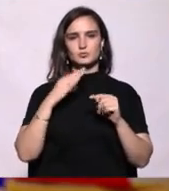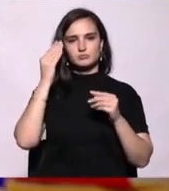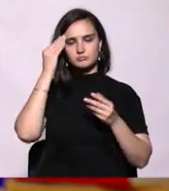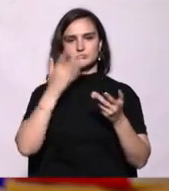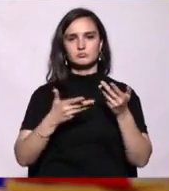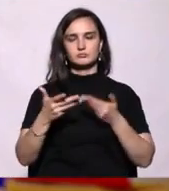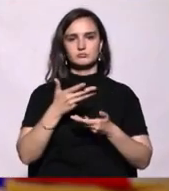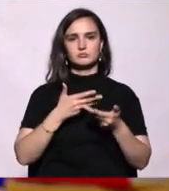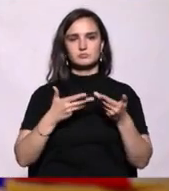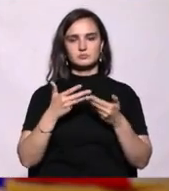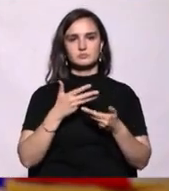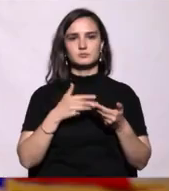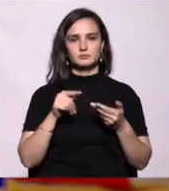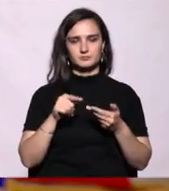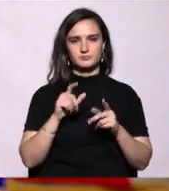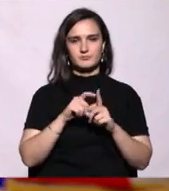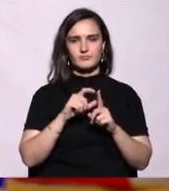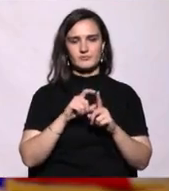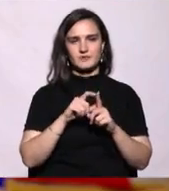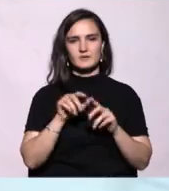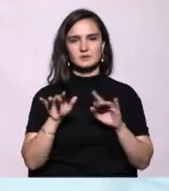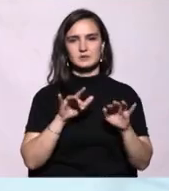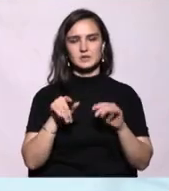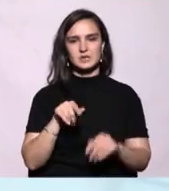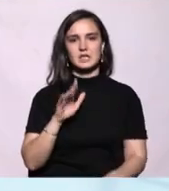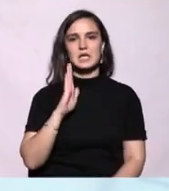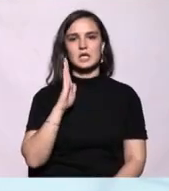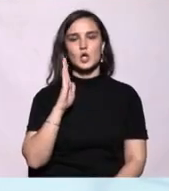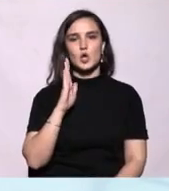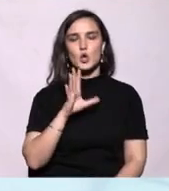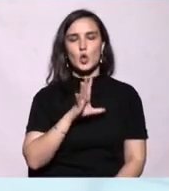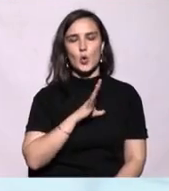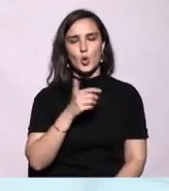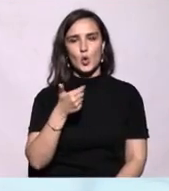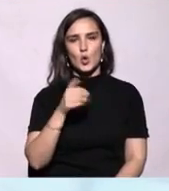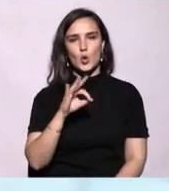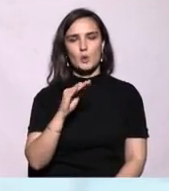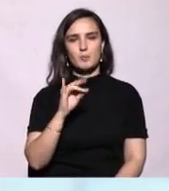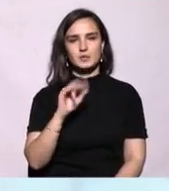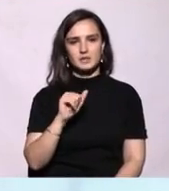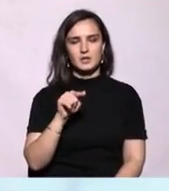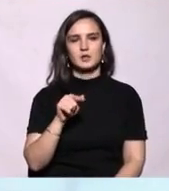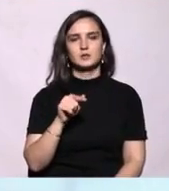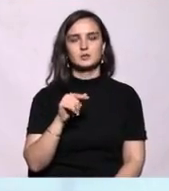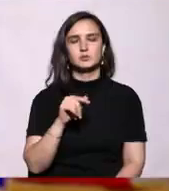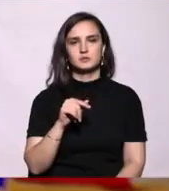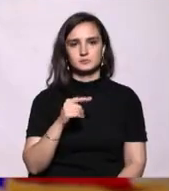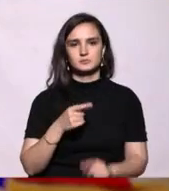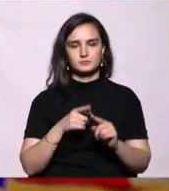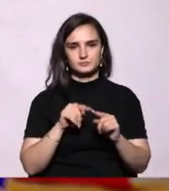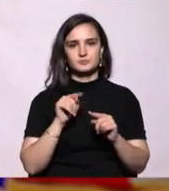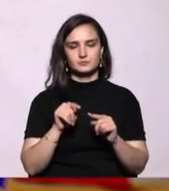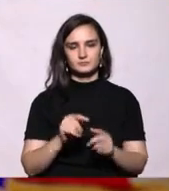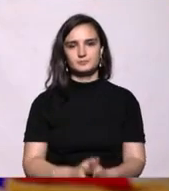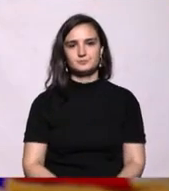the affirmative of the verb to be? Now, we will discuss the negative form of